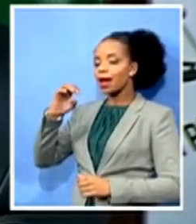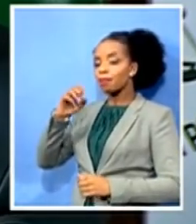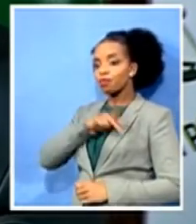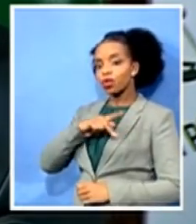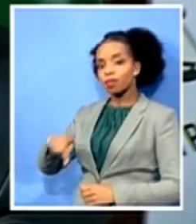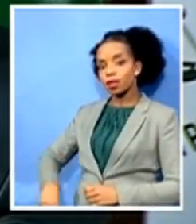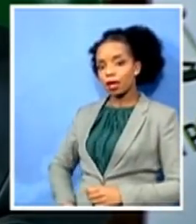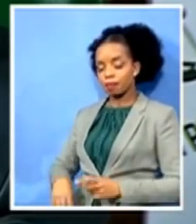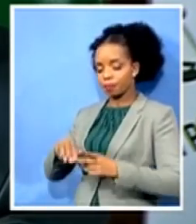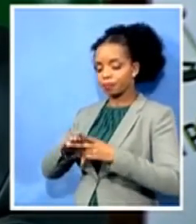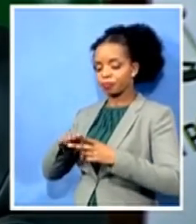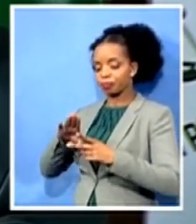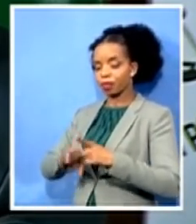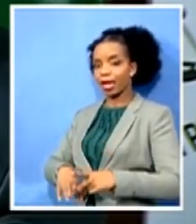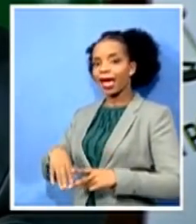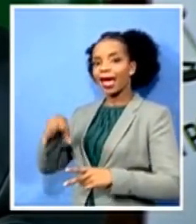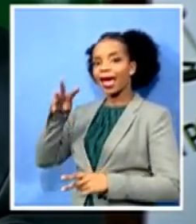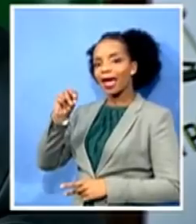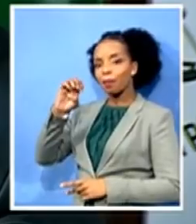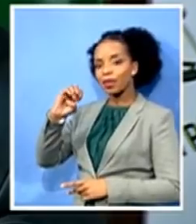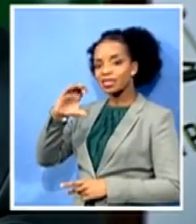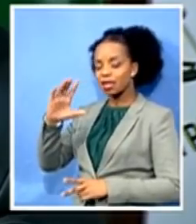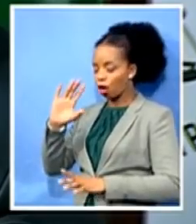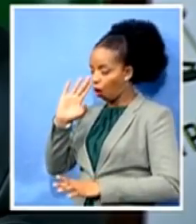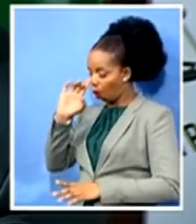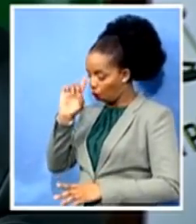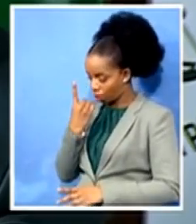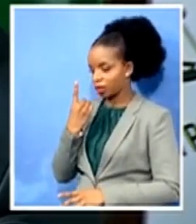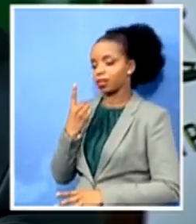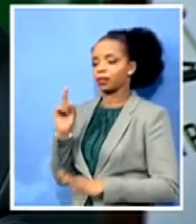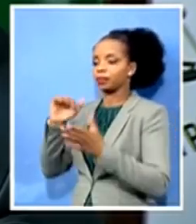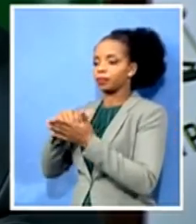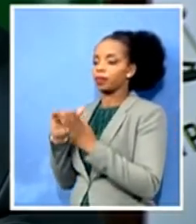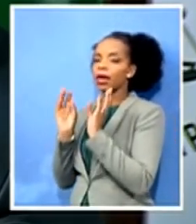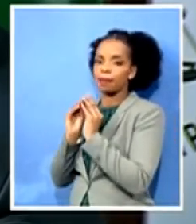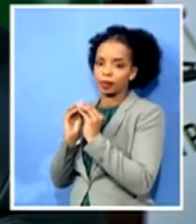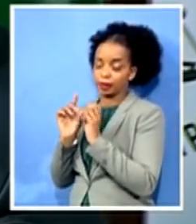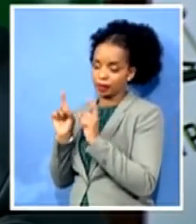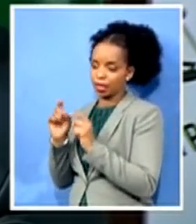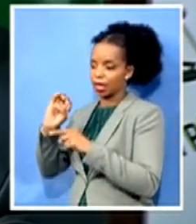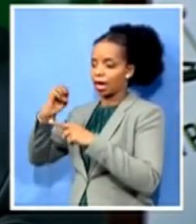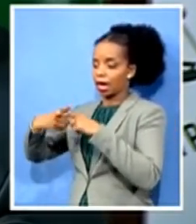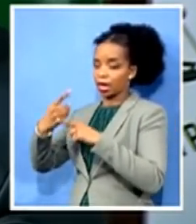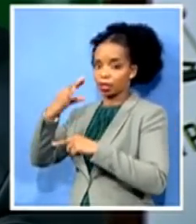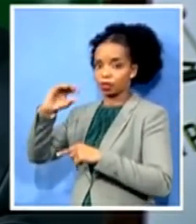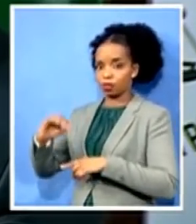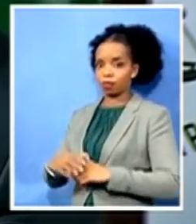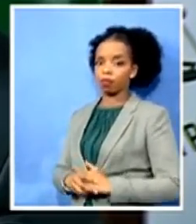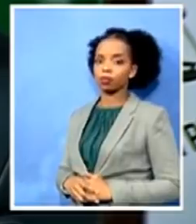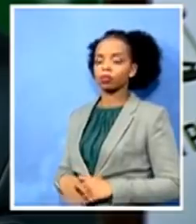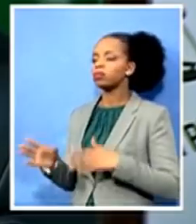but anyone else who attends an EXCO meeting attends